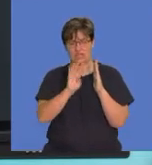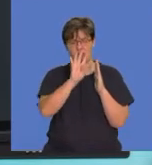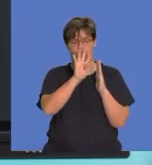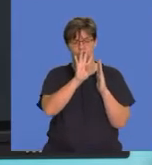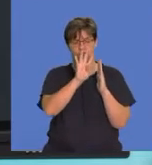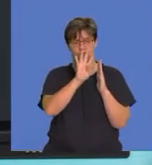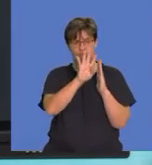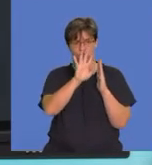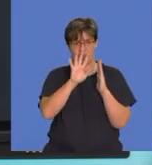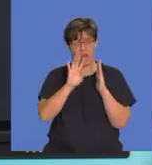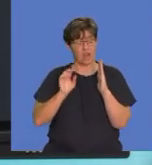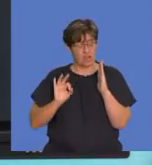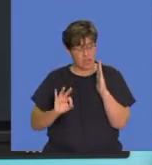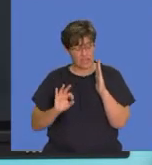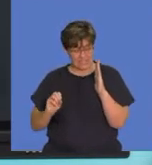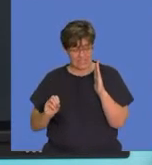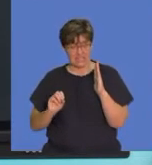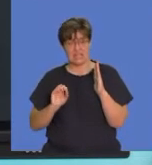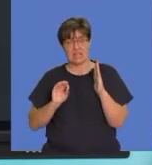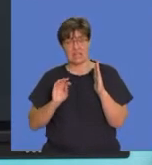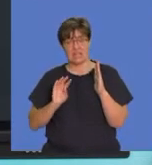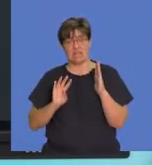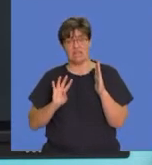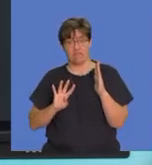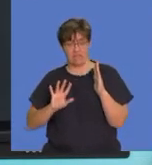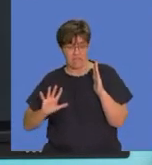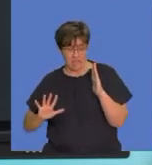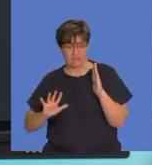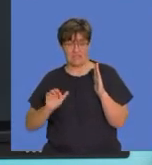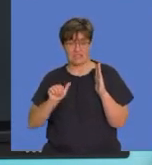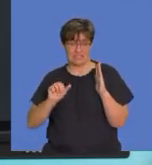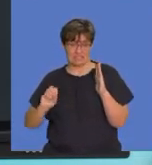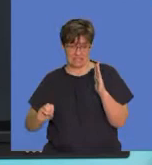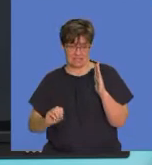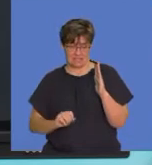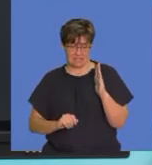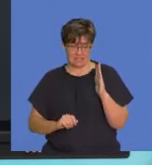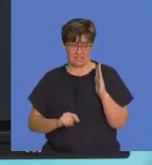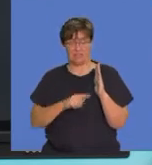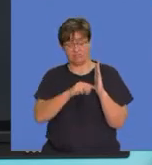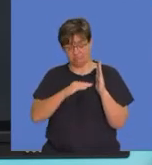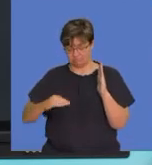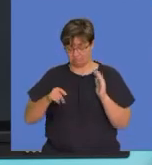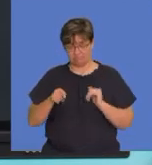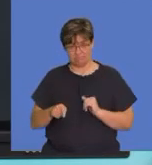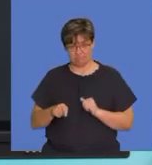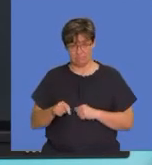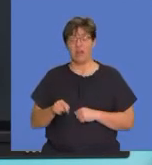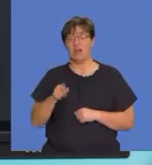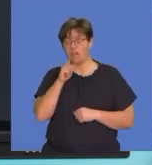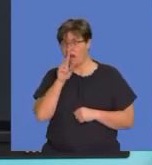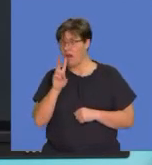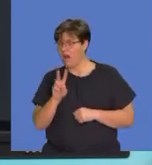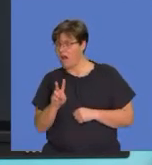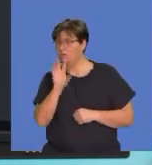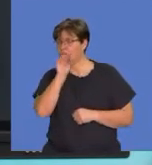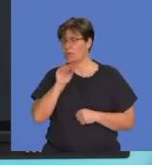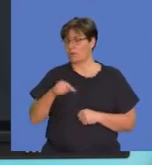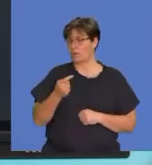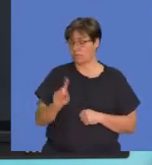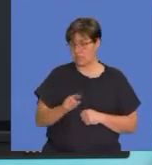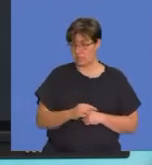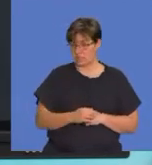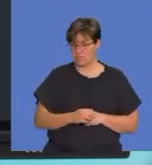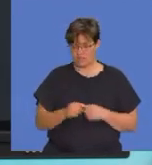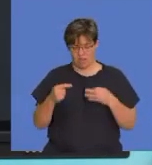60. Will it be the same for all 3? And we're going to look at what exactly is it that we are talking about when we say